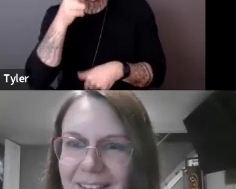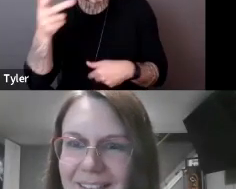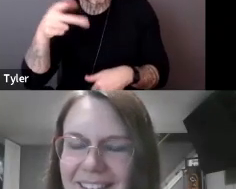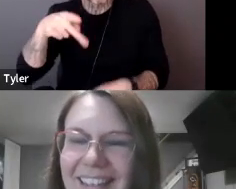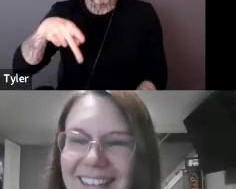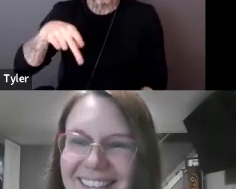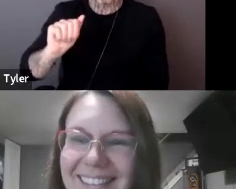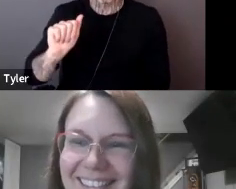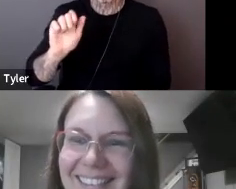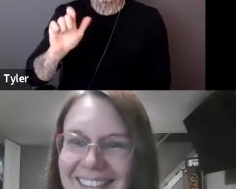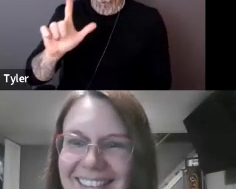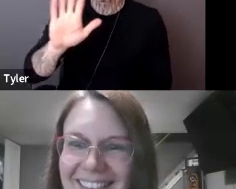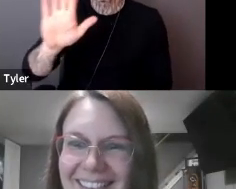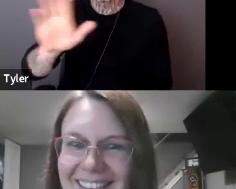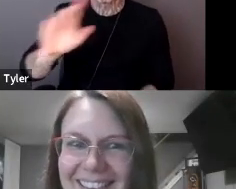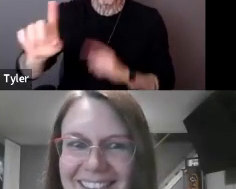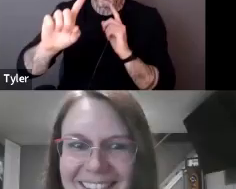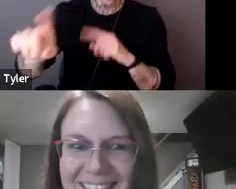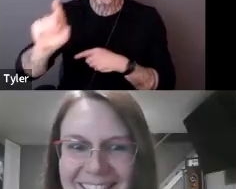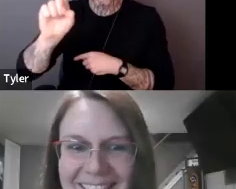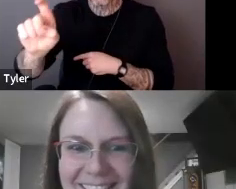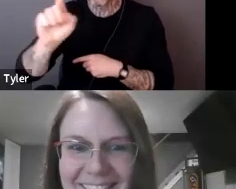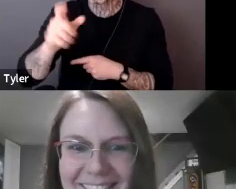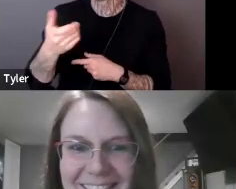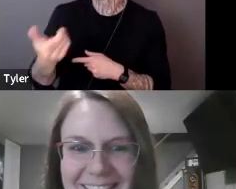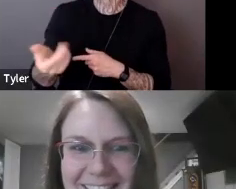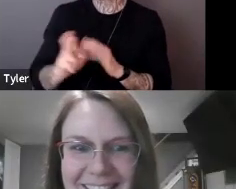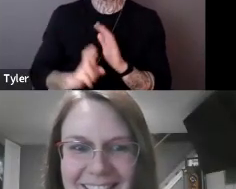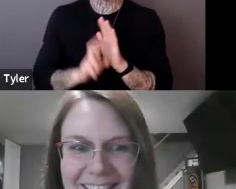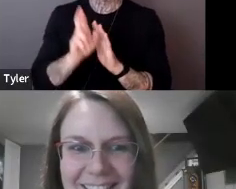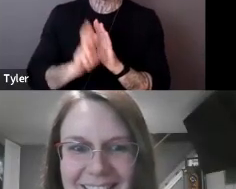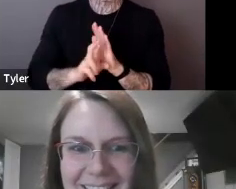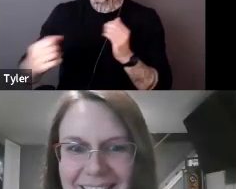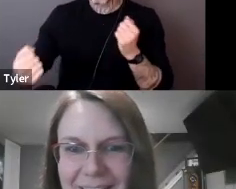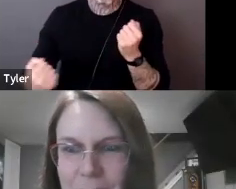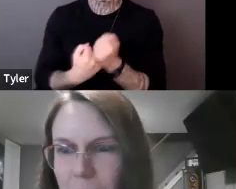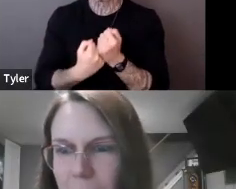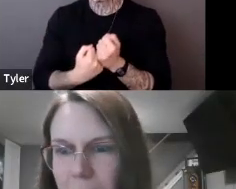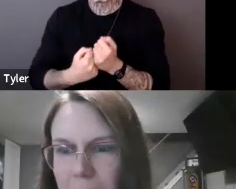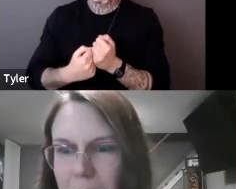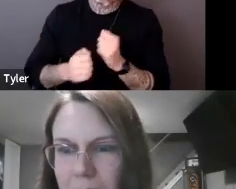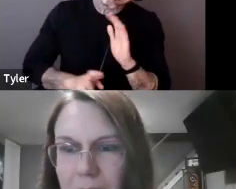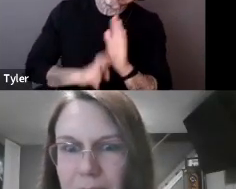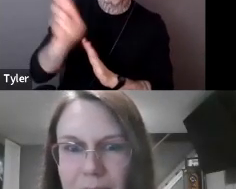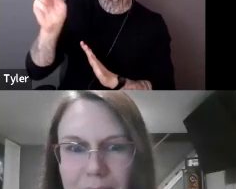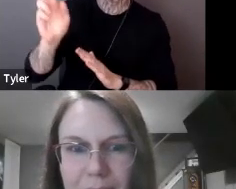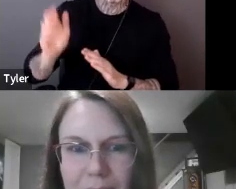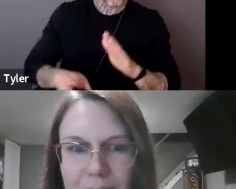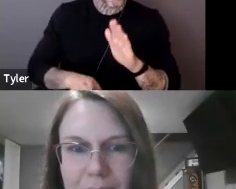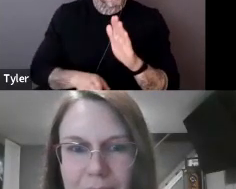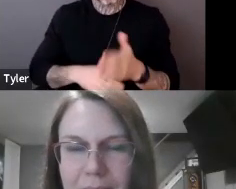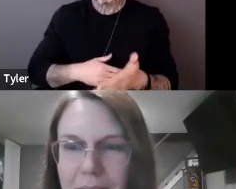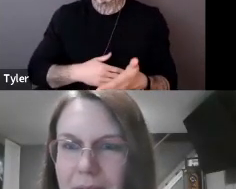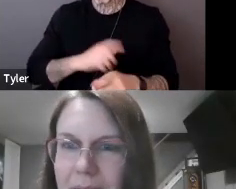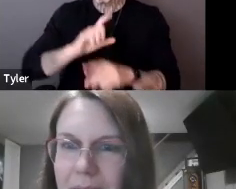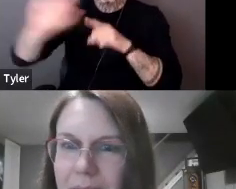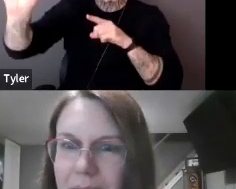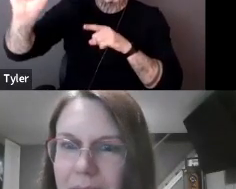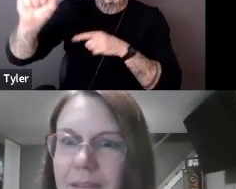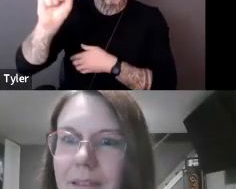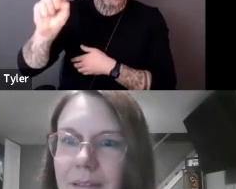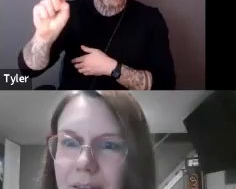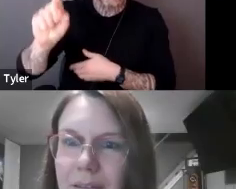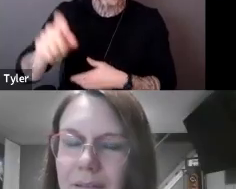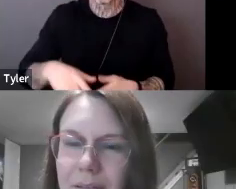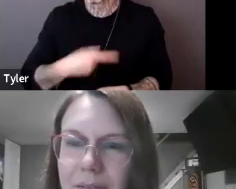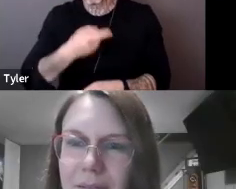booster, because people are always talking about what's required. And I'm the executive director of Every Canadian Counts, where